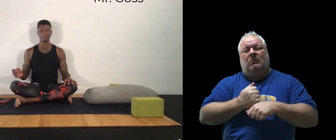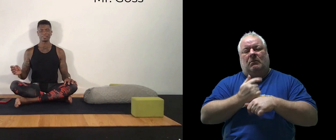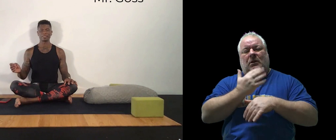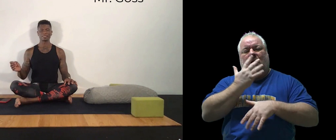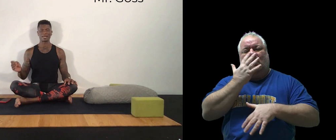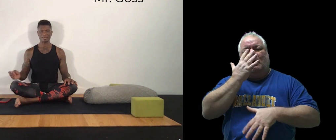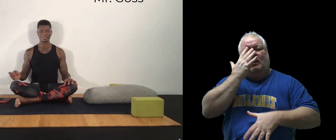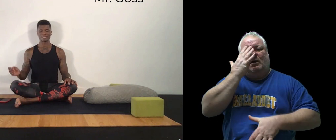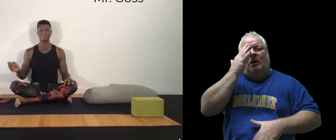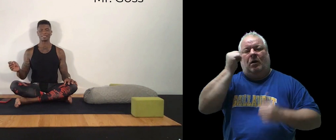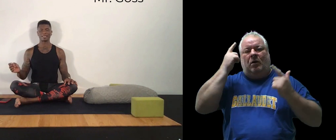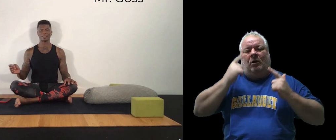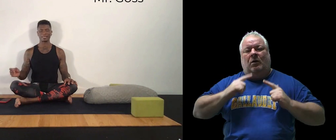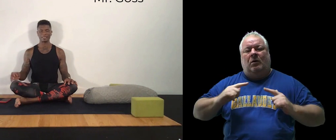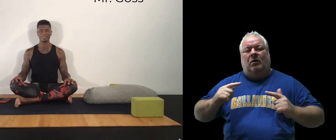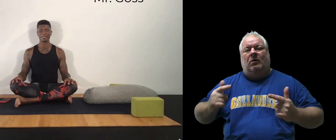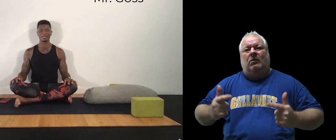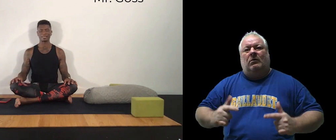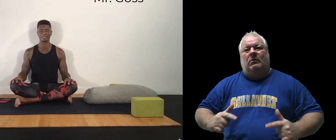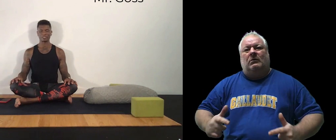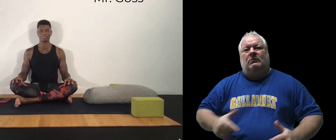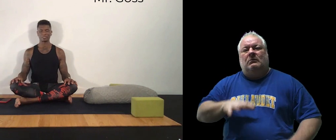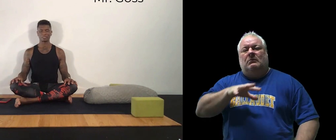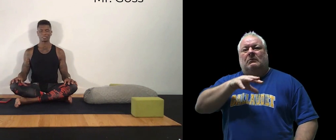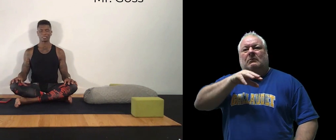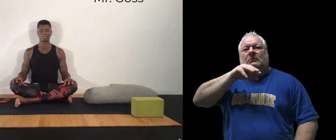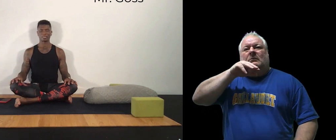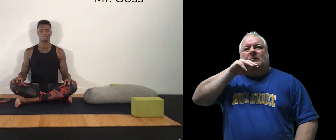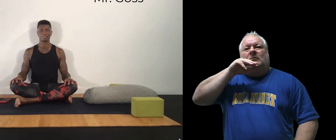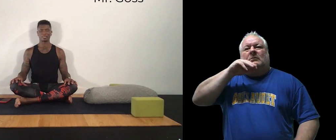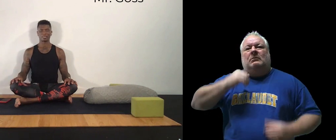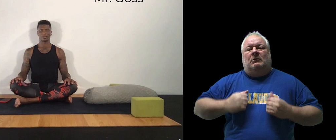That just simply consciously taking an inhalation